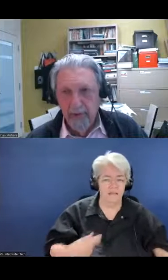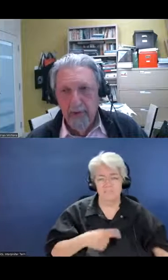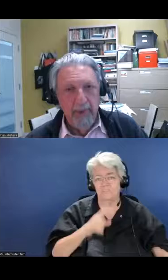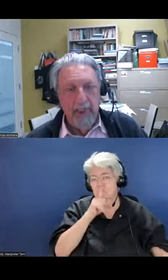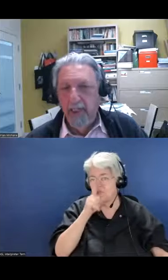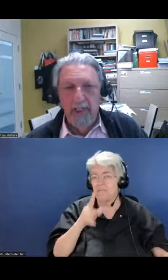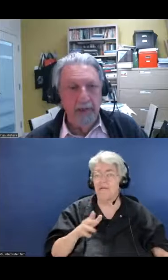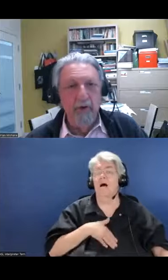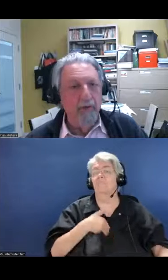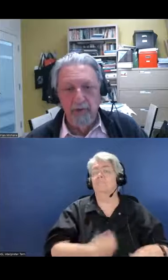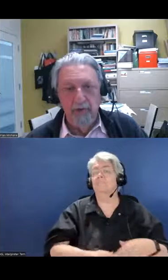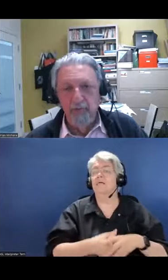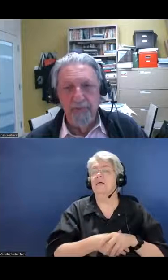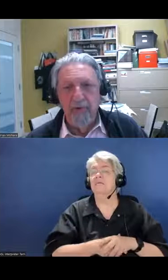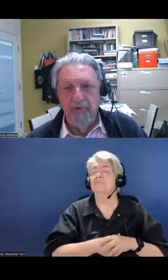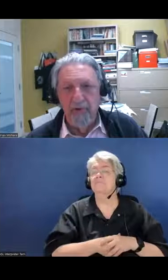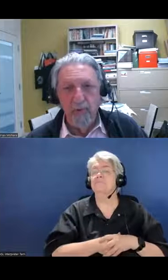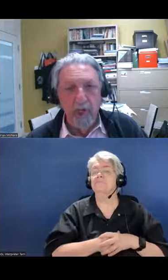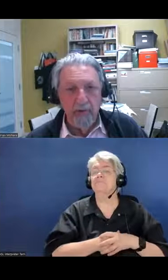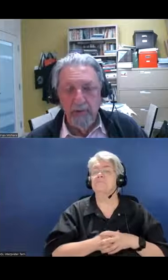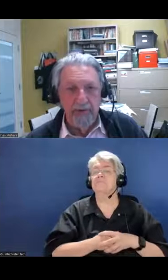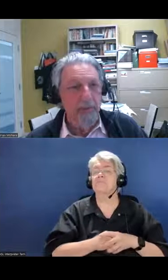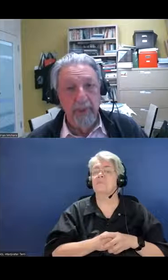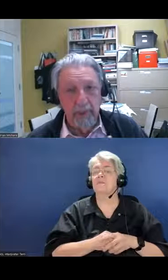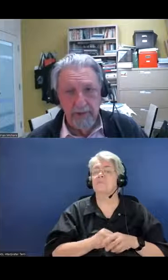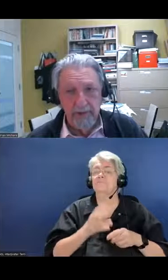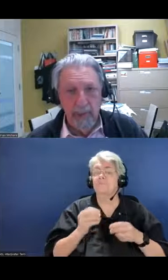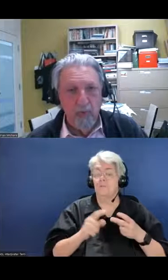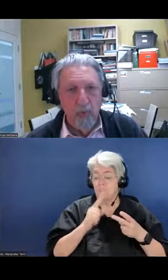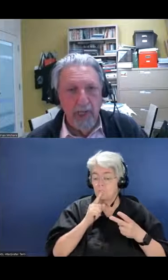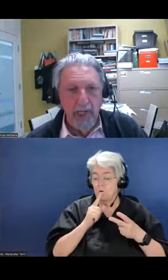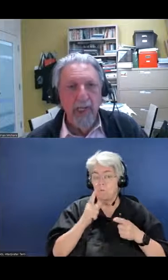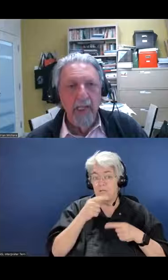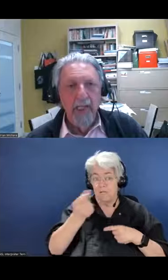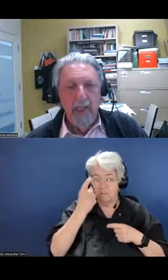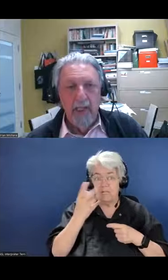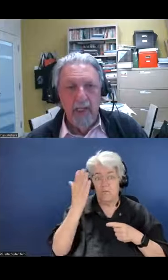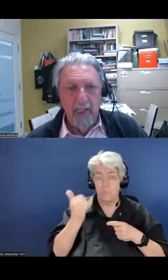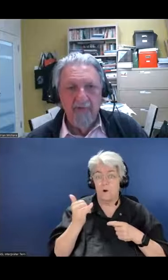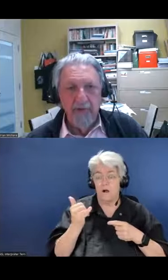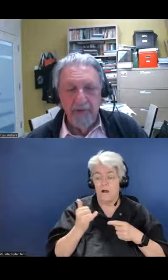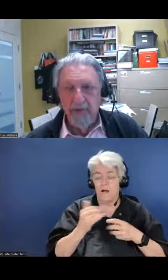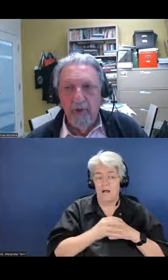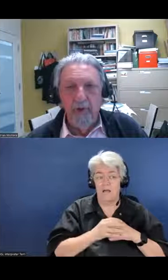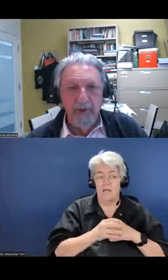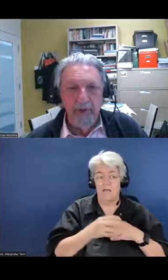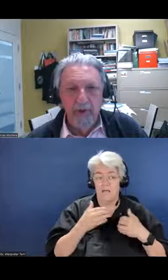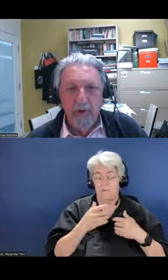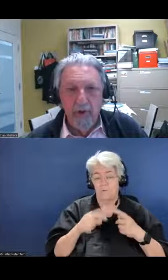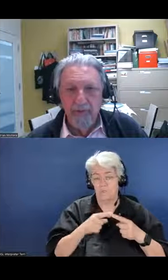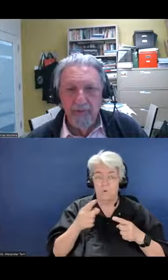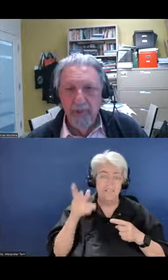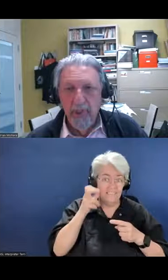calls, and callers don't respond very well to this. We can understand why, having listened to all